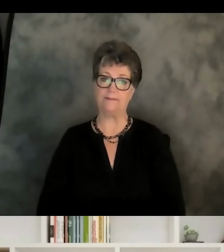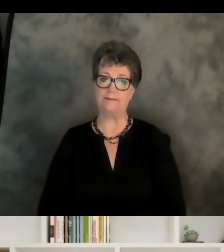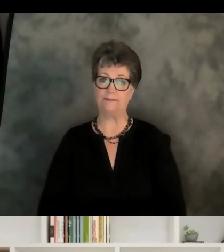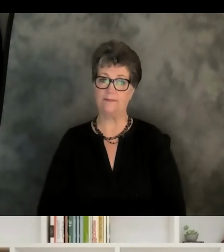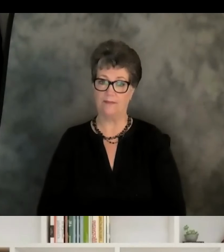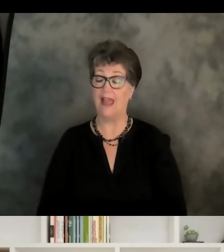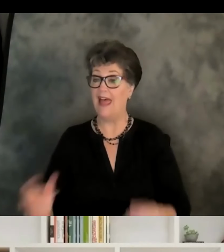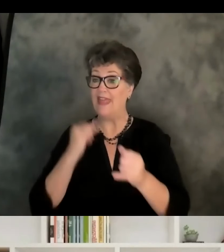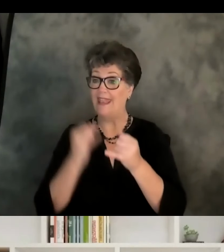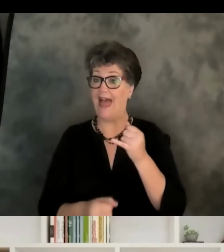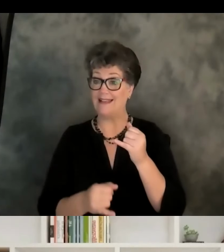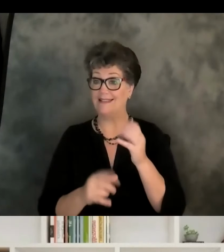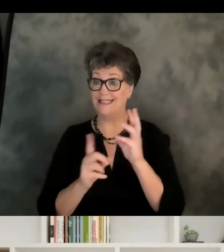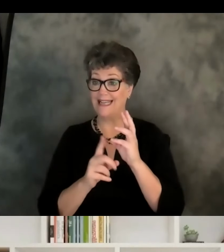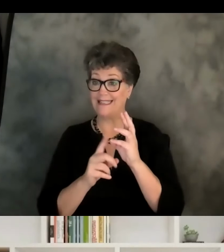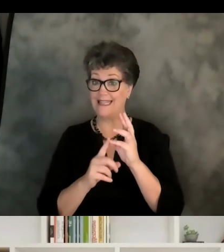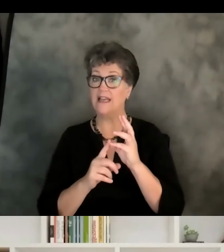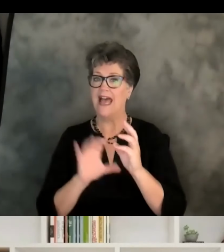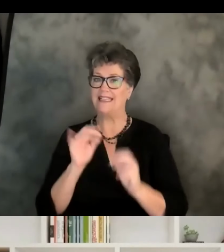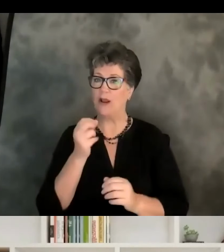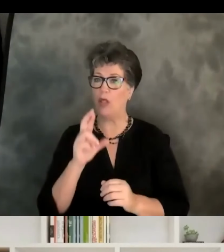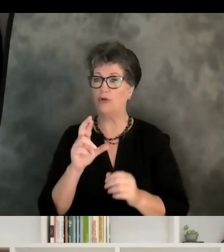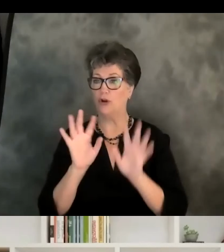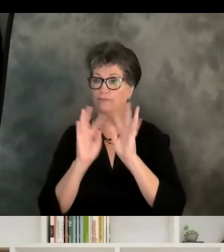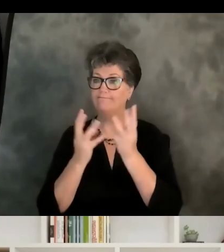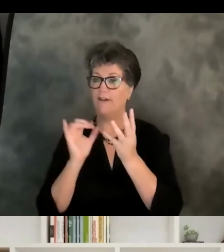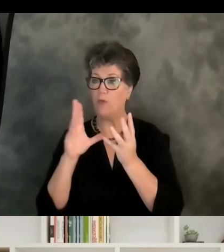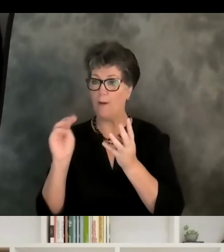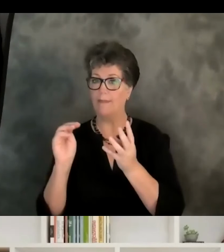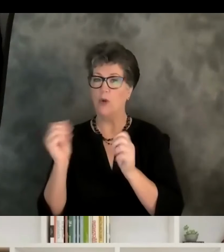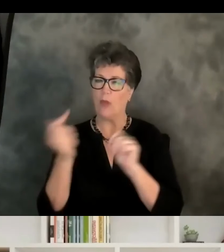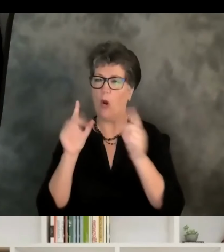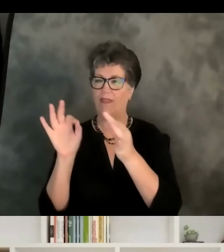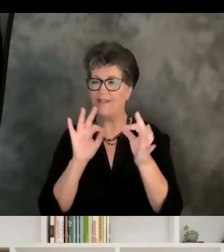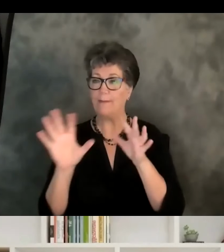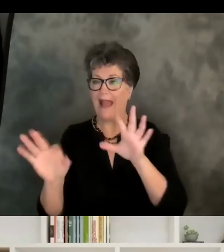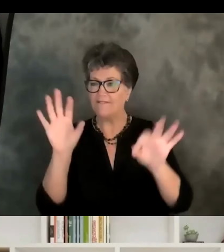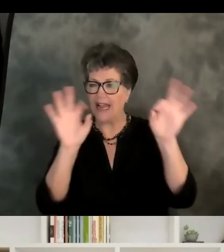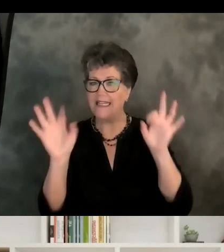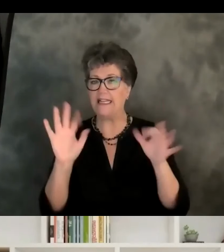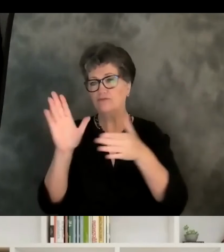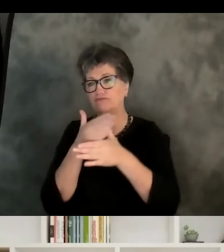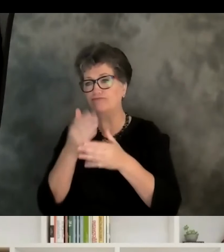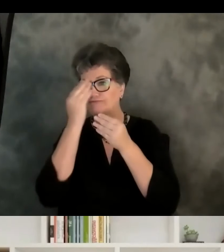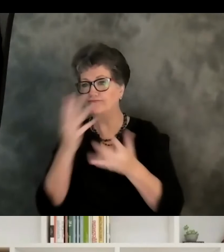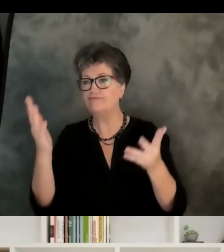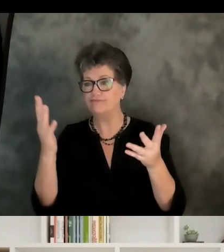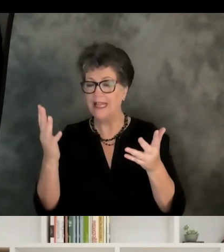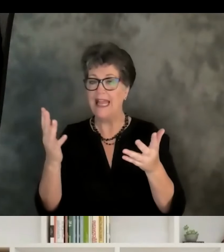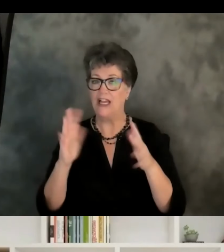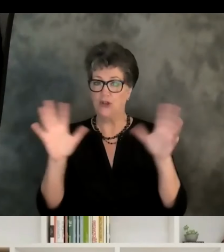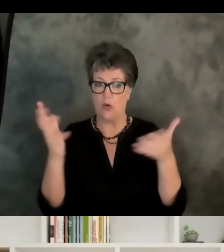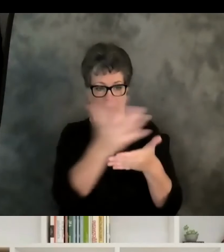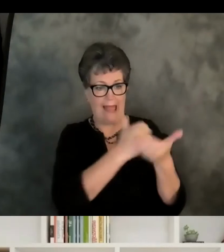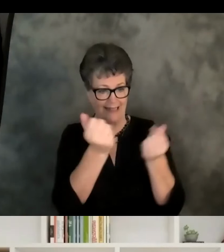And last, we'll have a stakeholder forum. You know, with all the feedback and findings, what we'd like to do is collate